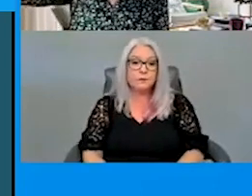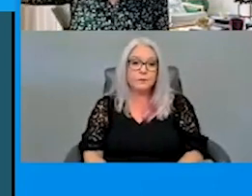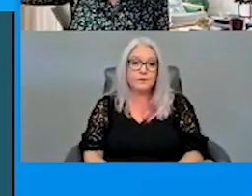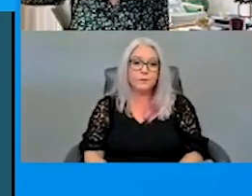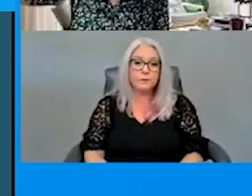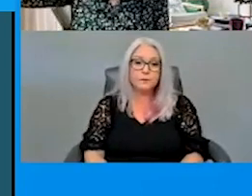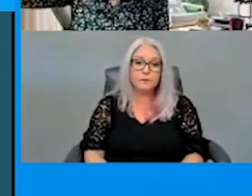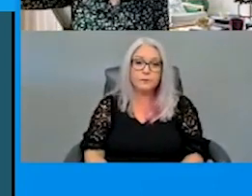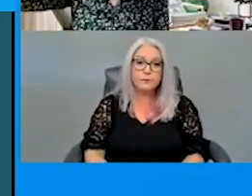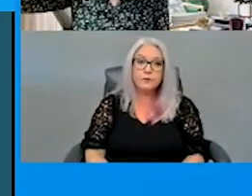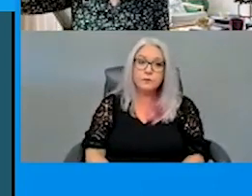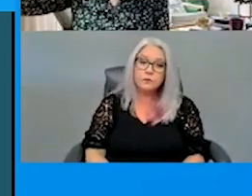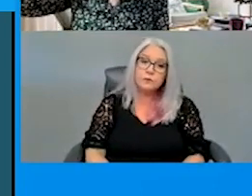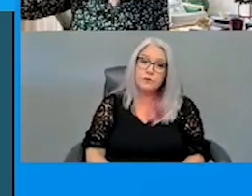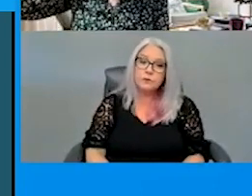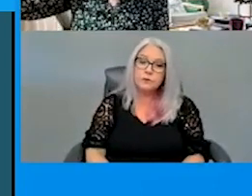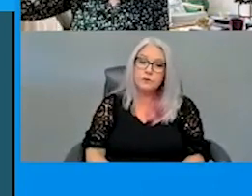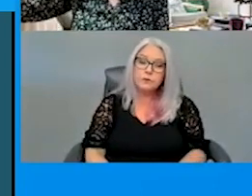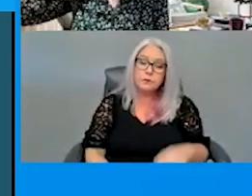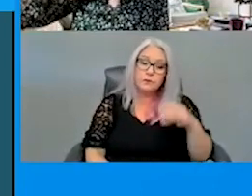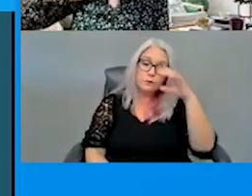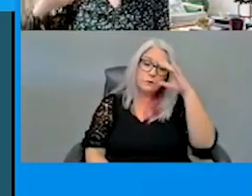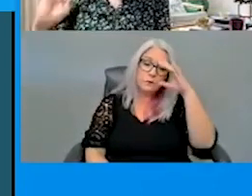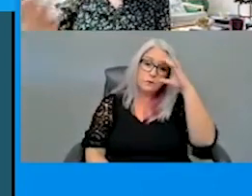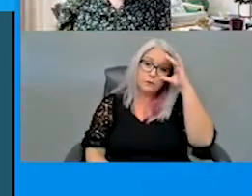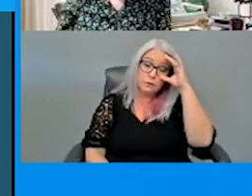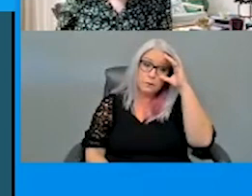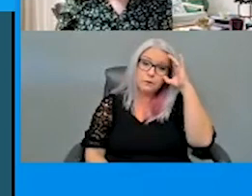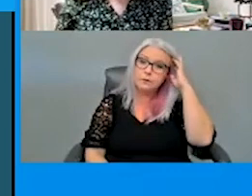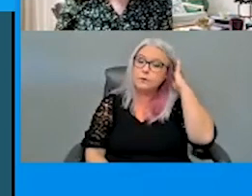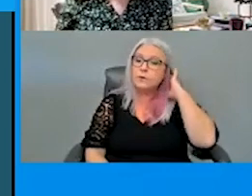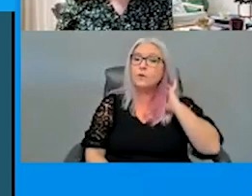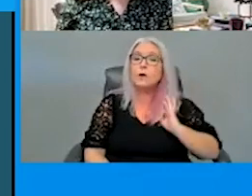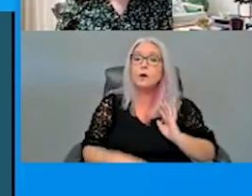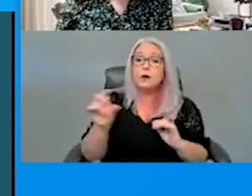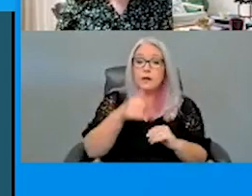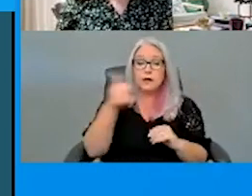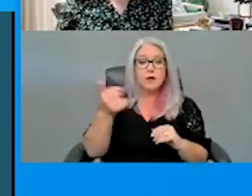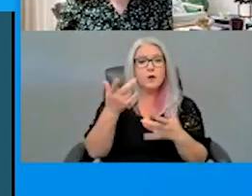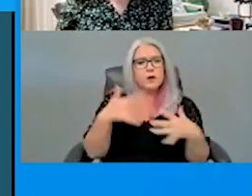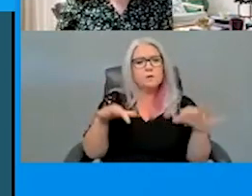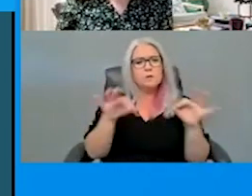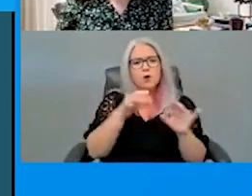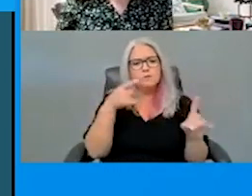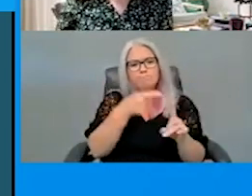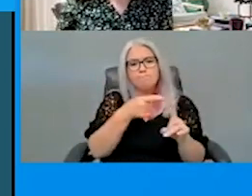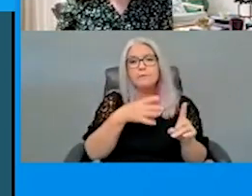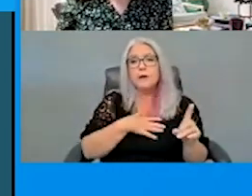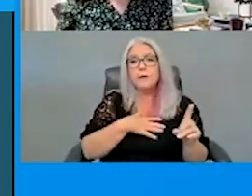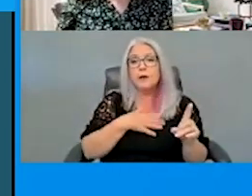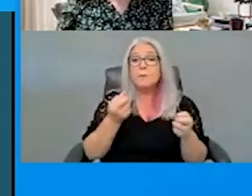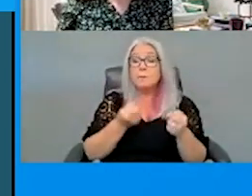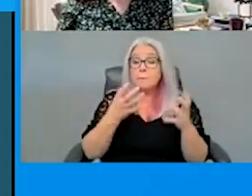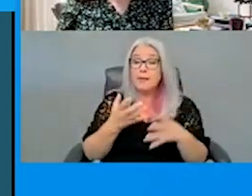I think another important point that I wanted to just put out there so that we could talk about it or you could think about it is that many parents with